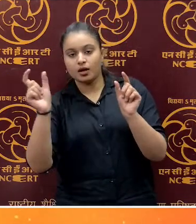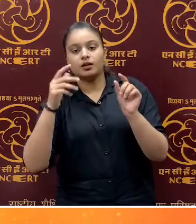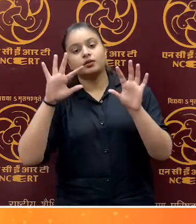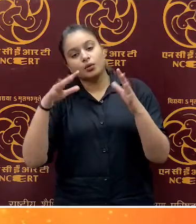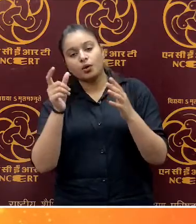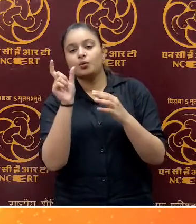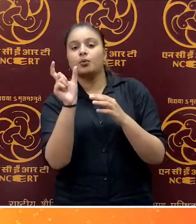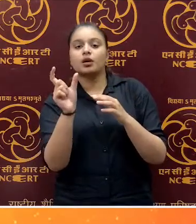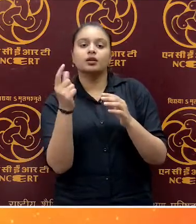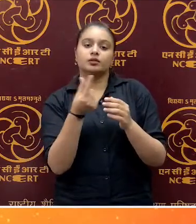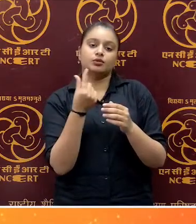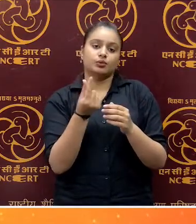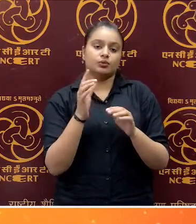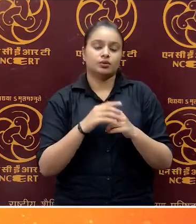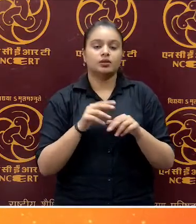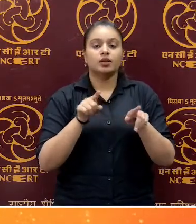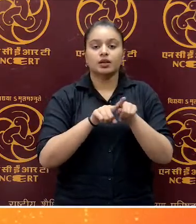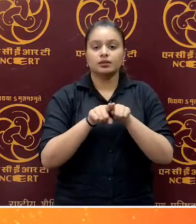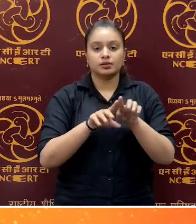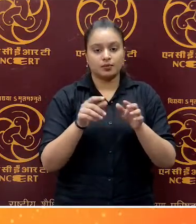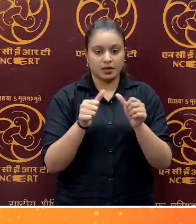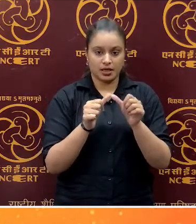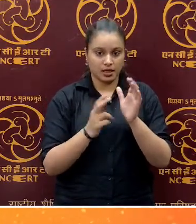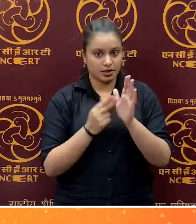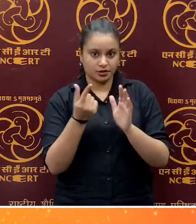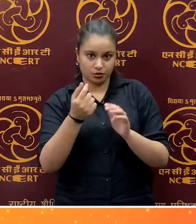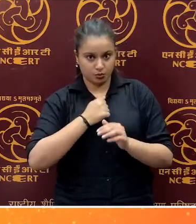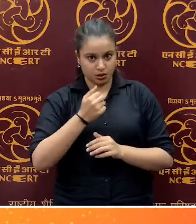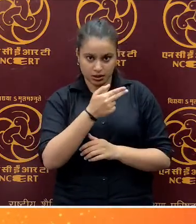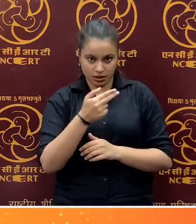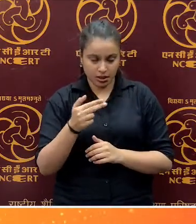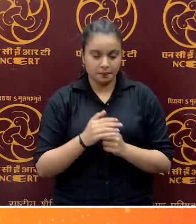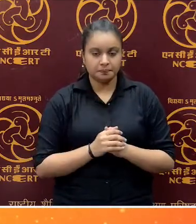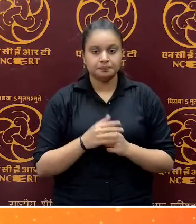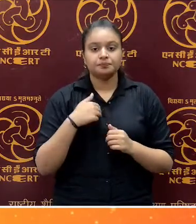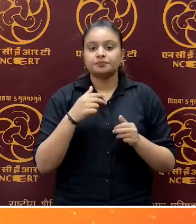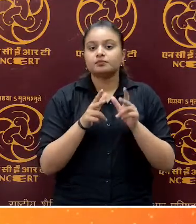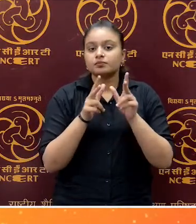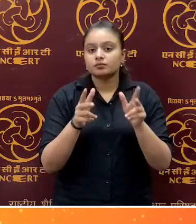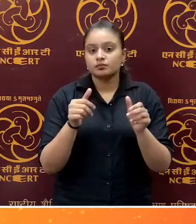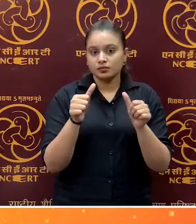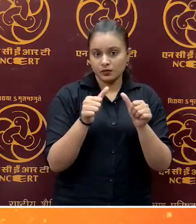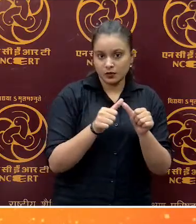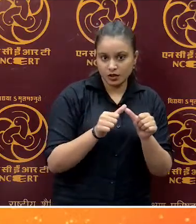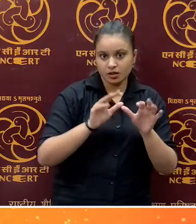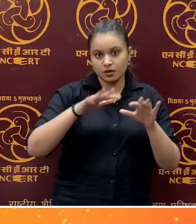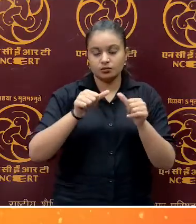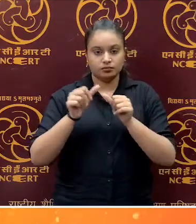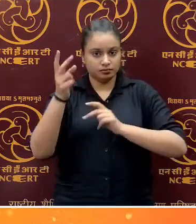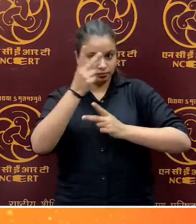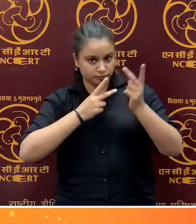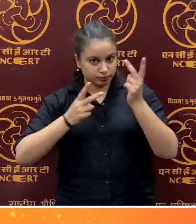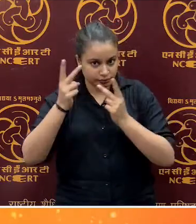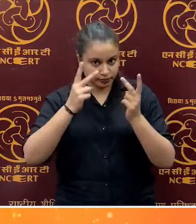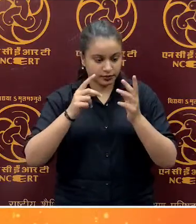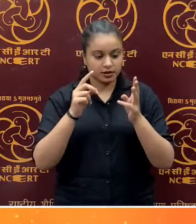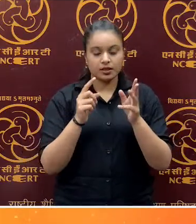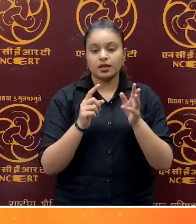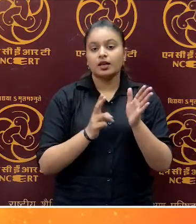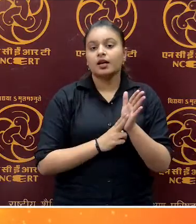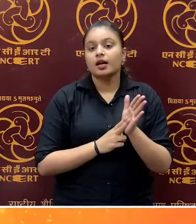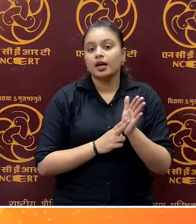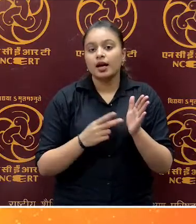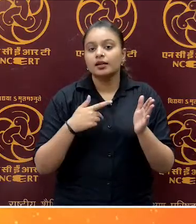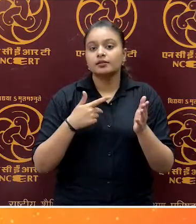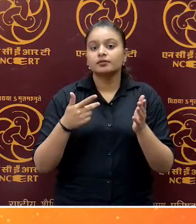or words. Okay. For example, my name is Anu and I can say A for adventurous, N for never die